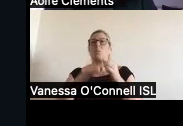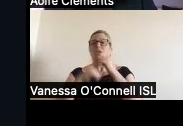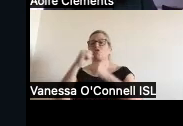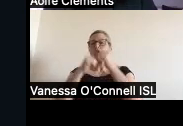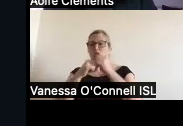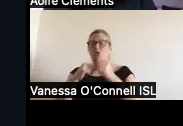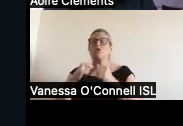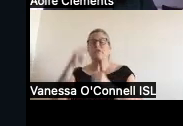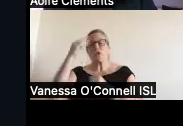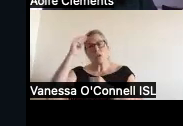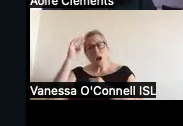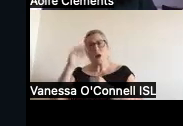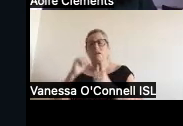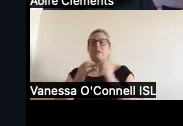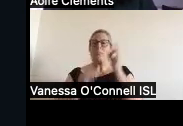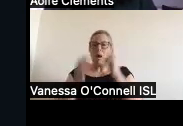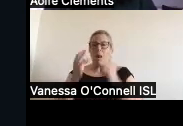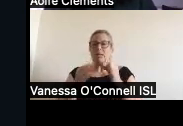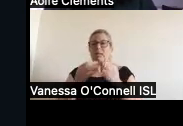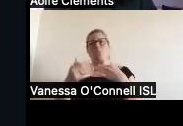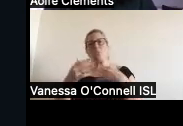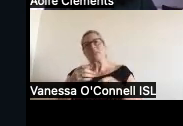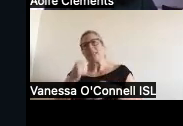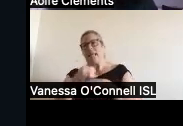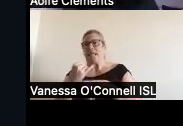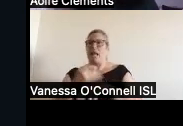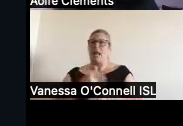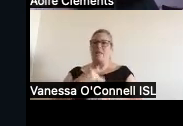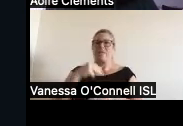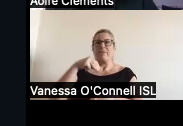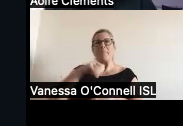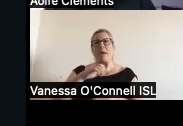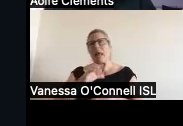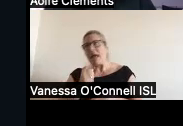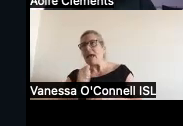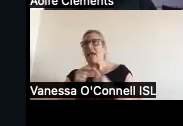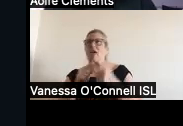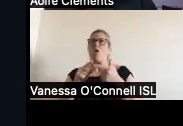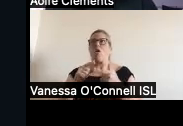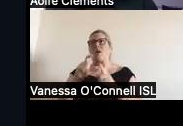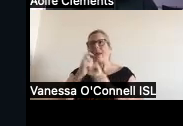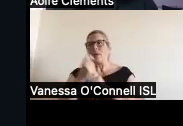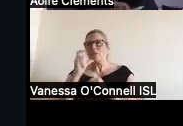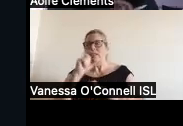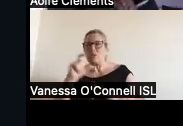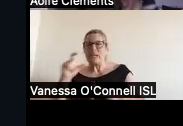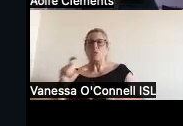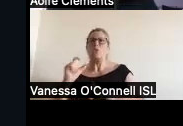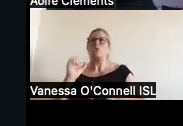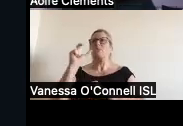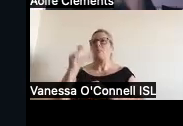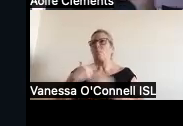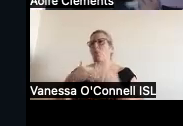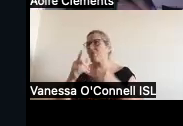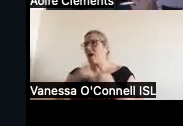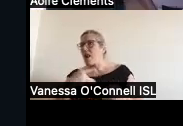what does the day in the life of an MLA look like, what does the day in the life of a councillor look like, so that women feel completely